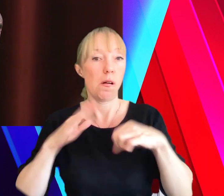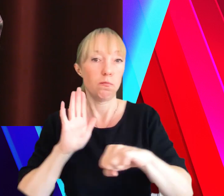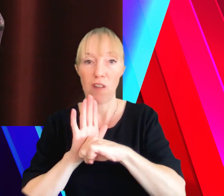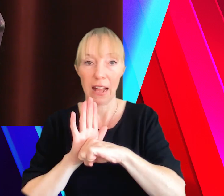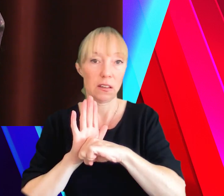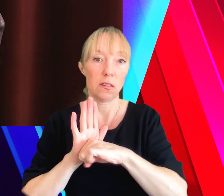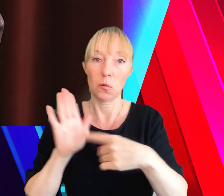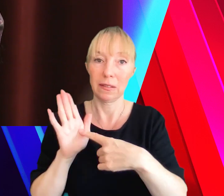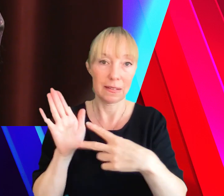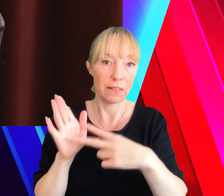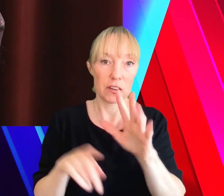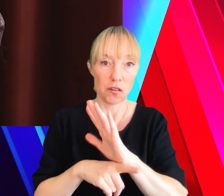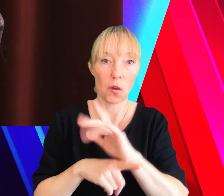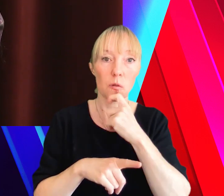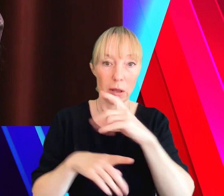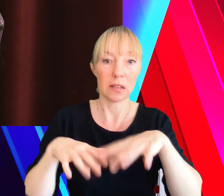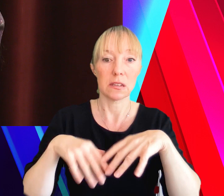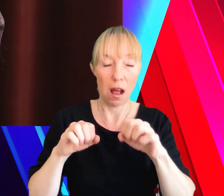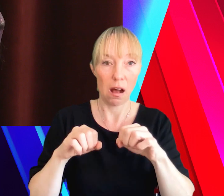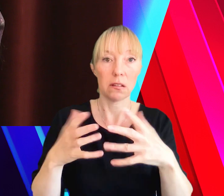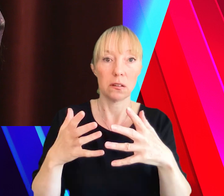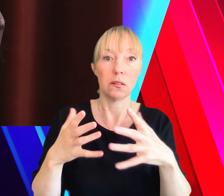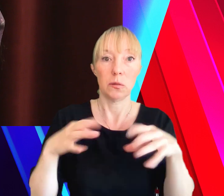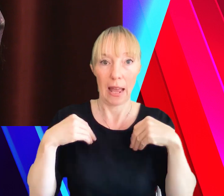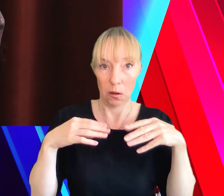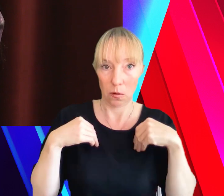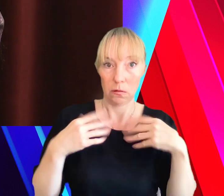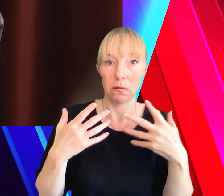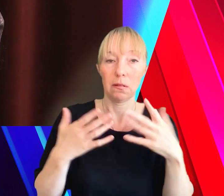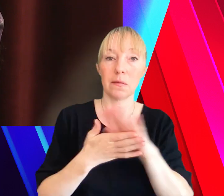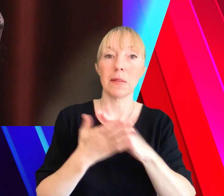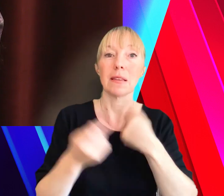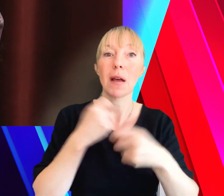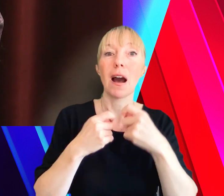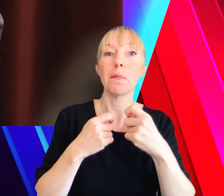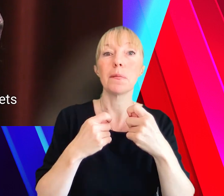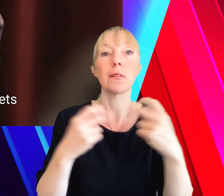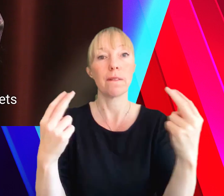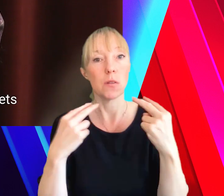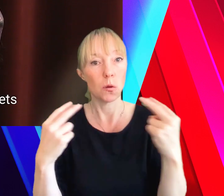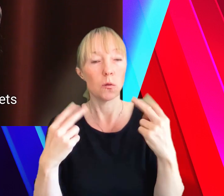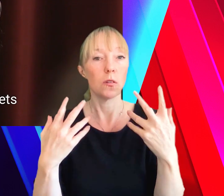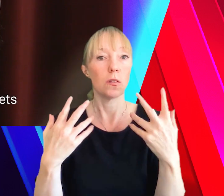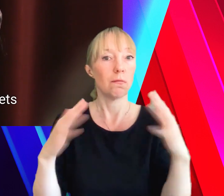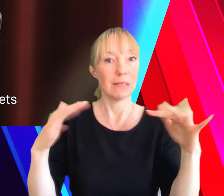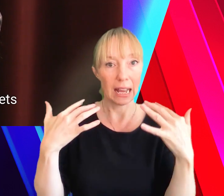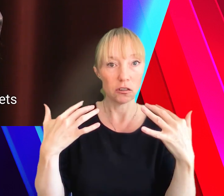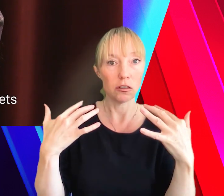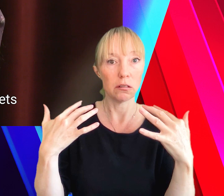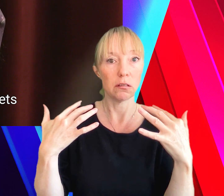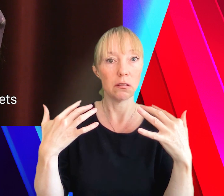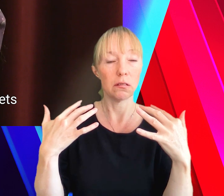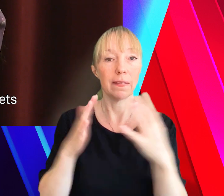will take it on or like brands or TV shows will take it on because it gets them views and because it